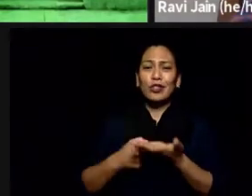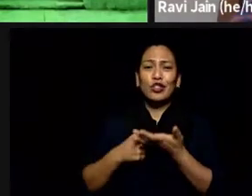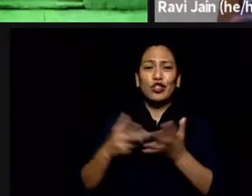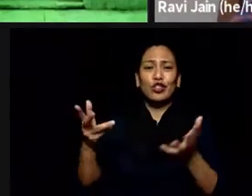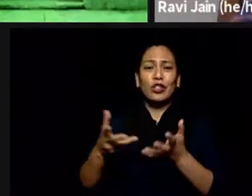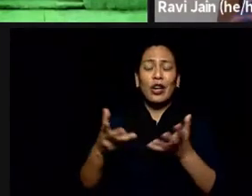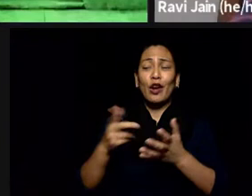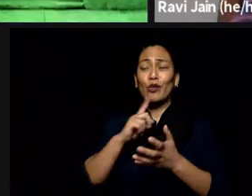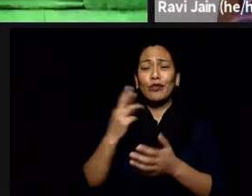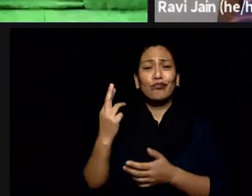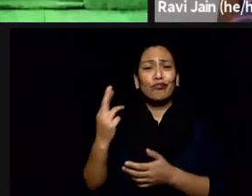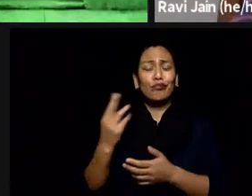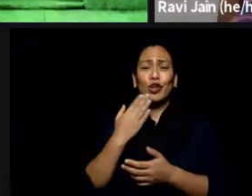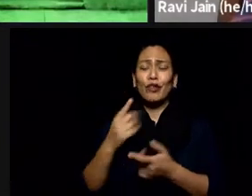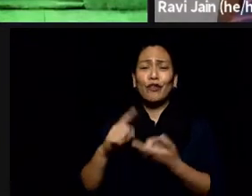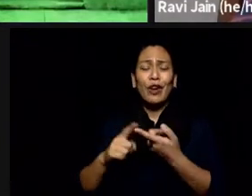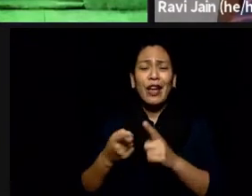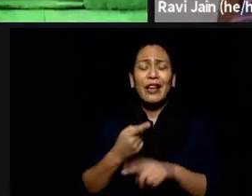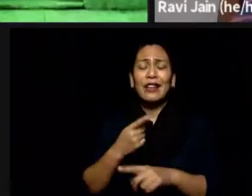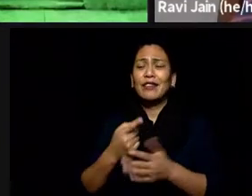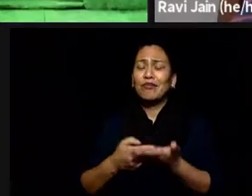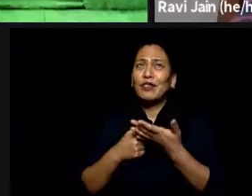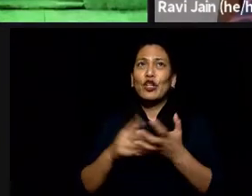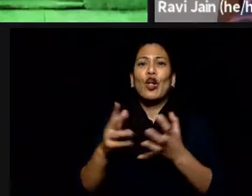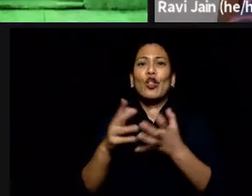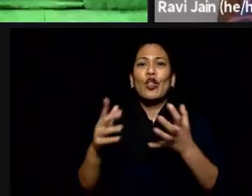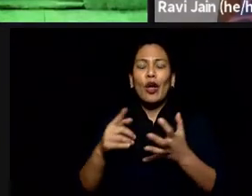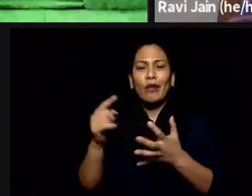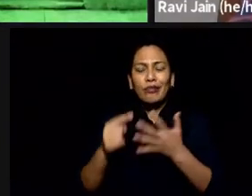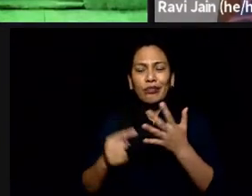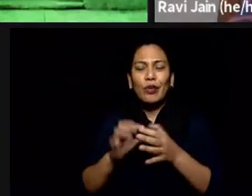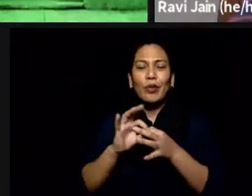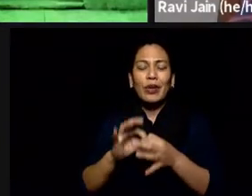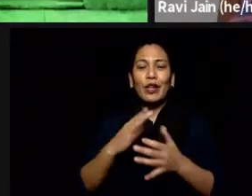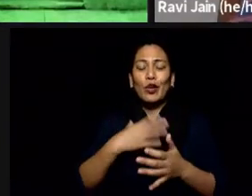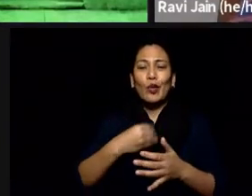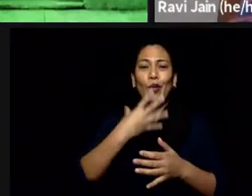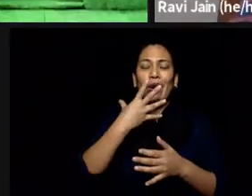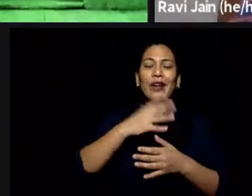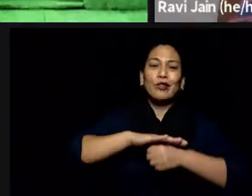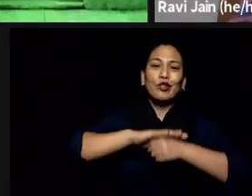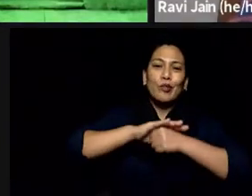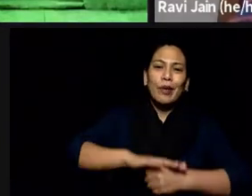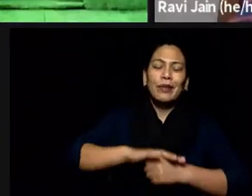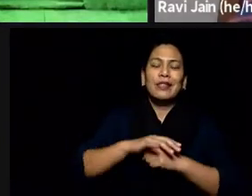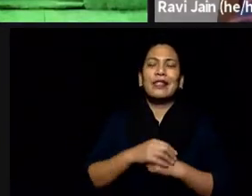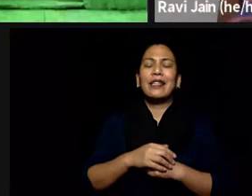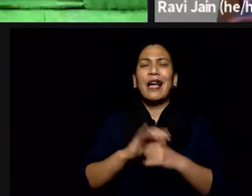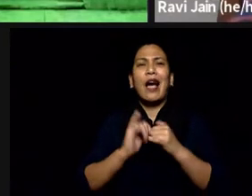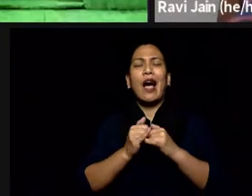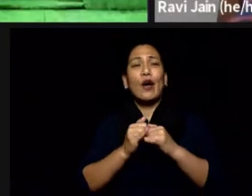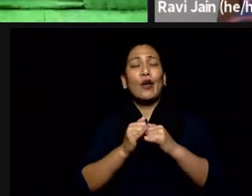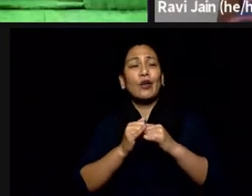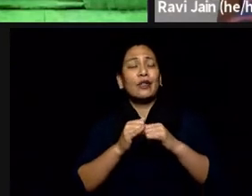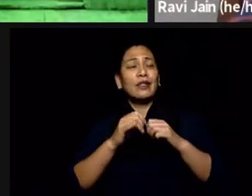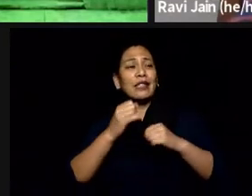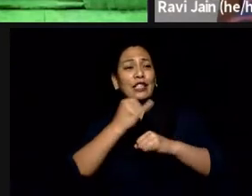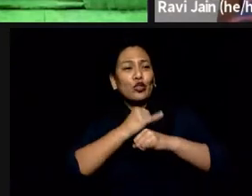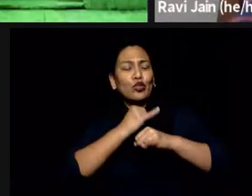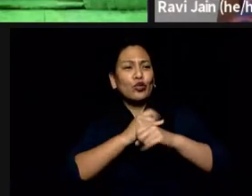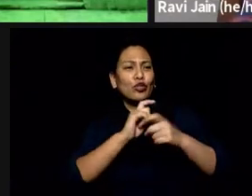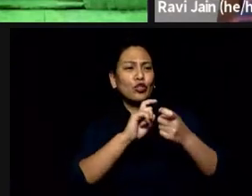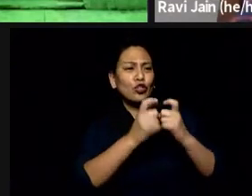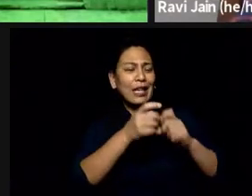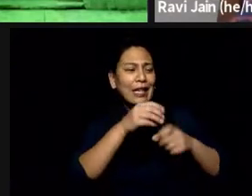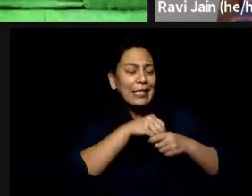a lot about these conversations around white supremacy and making change from the inside and from the outside of institutions